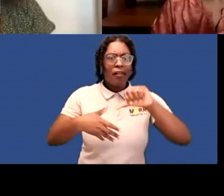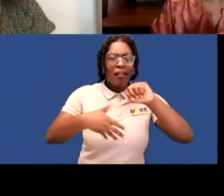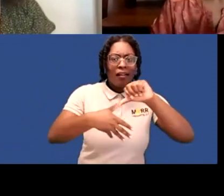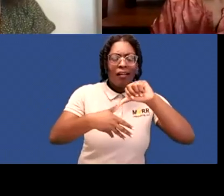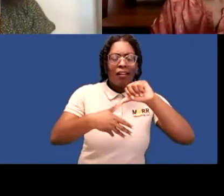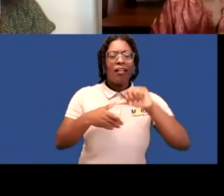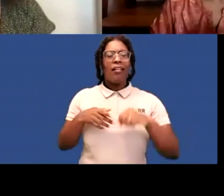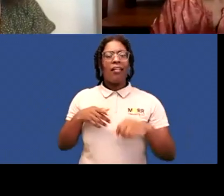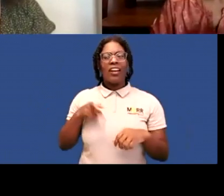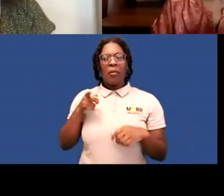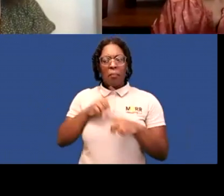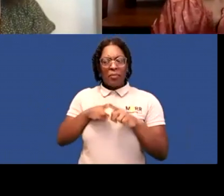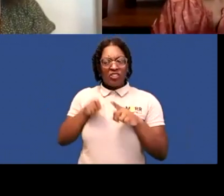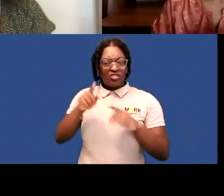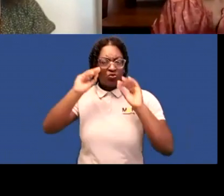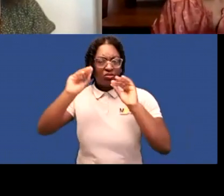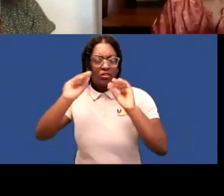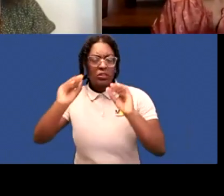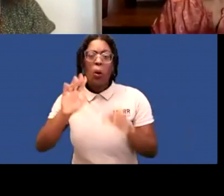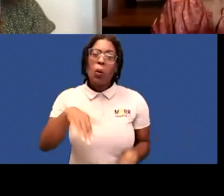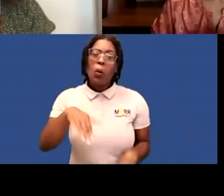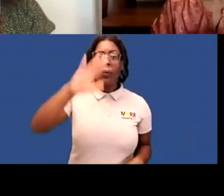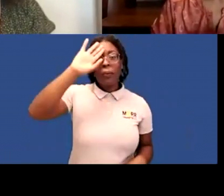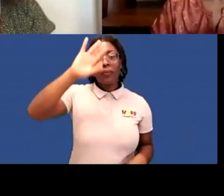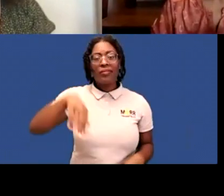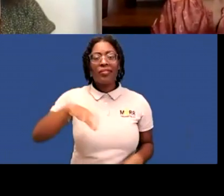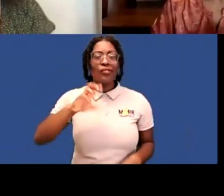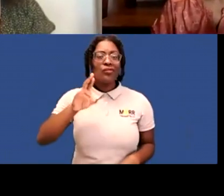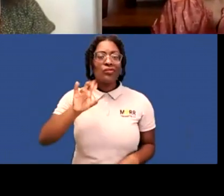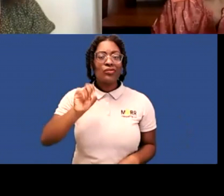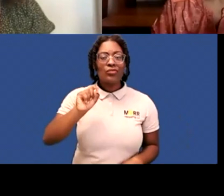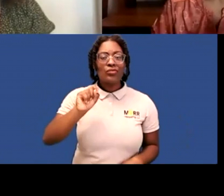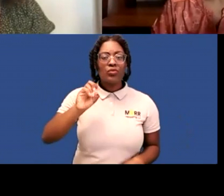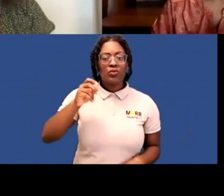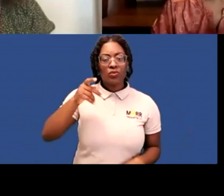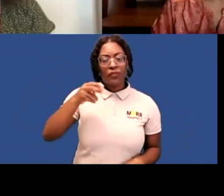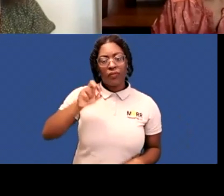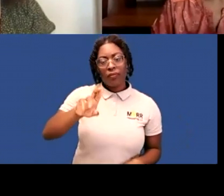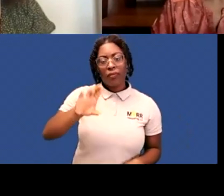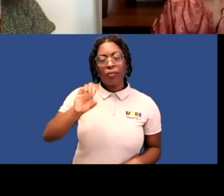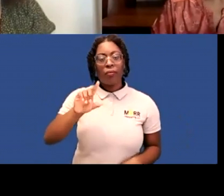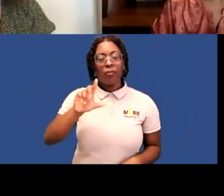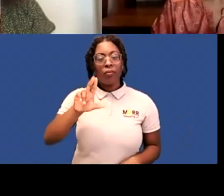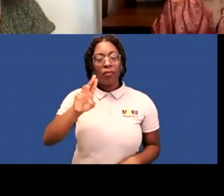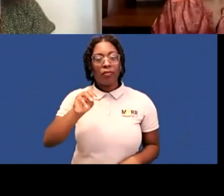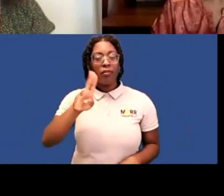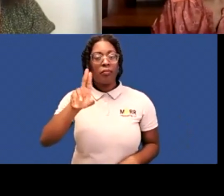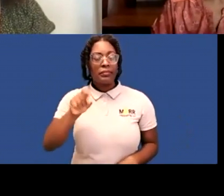for like educating and making things available so that people aren't making